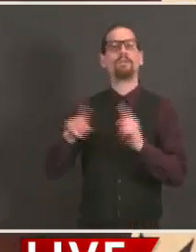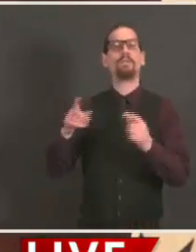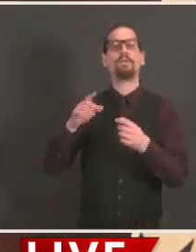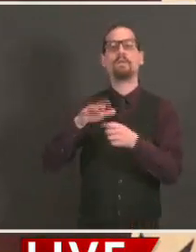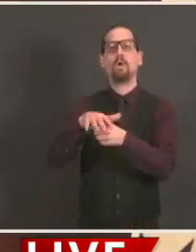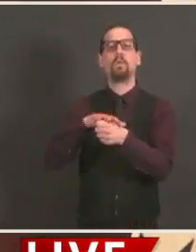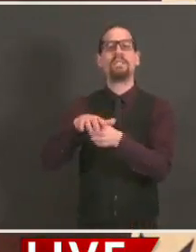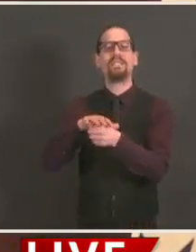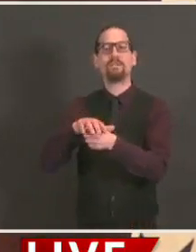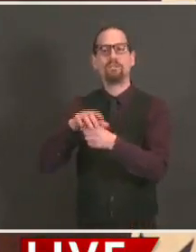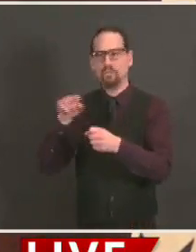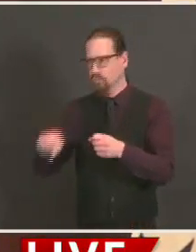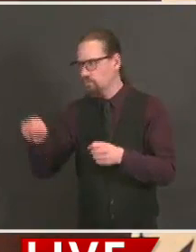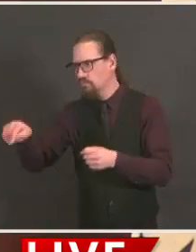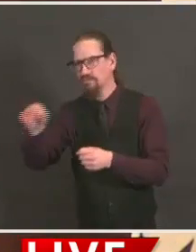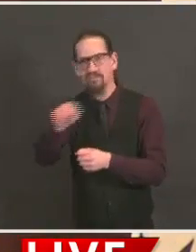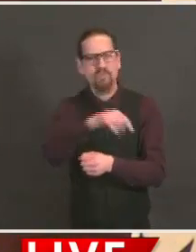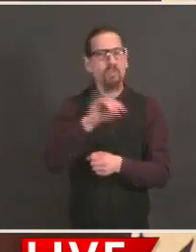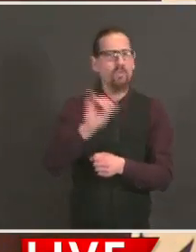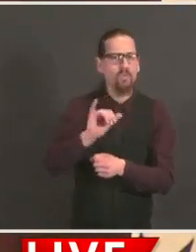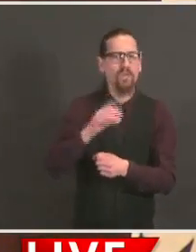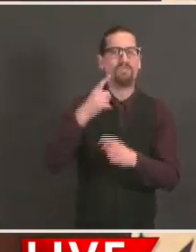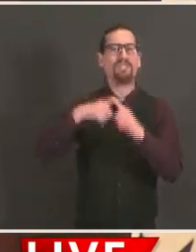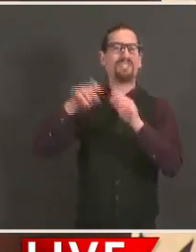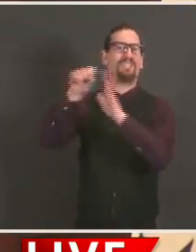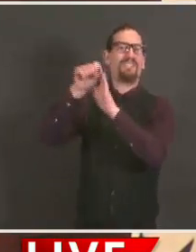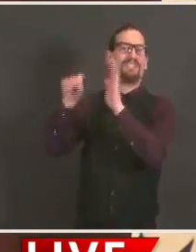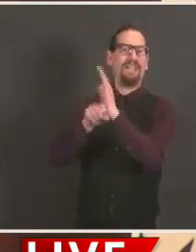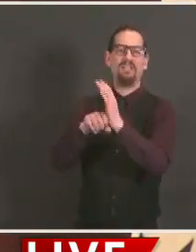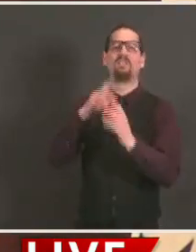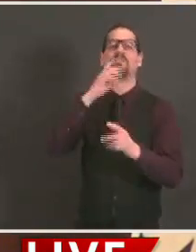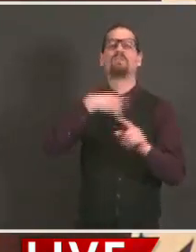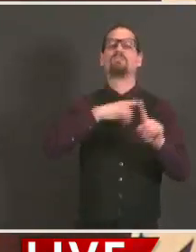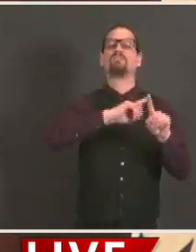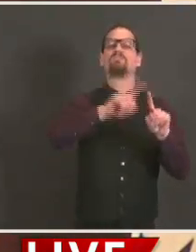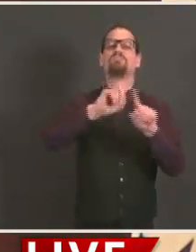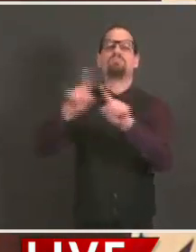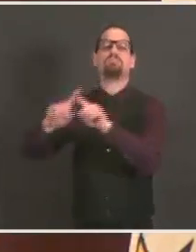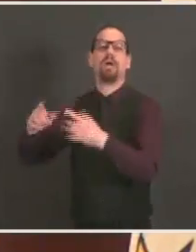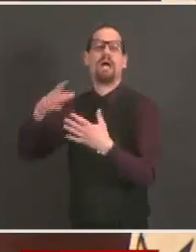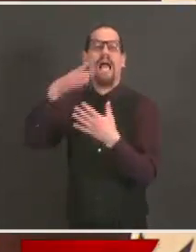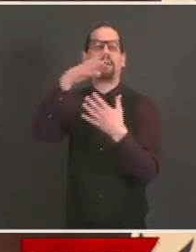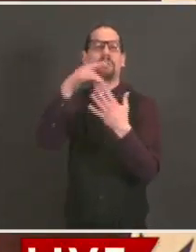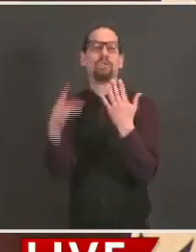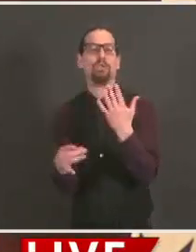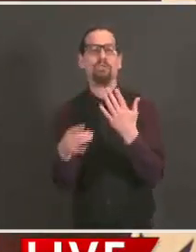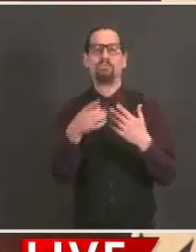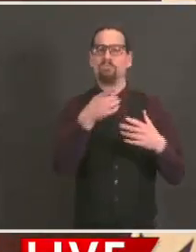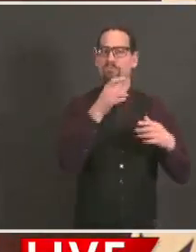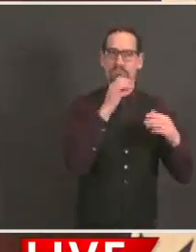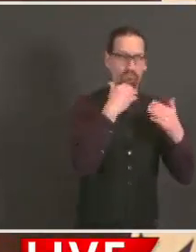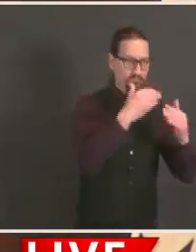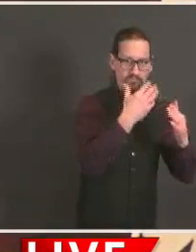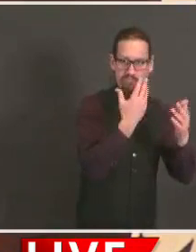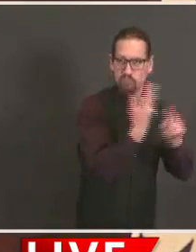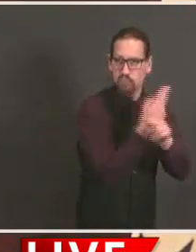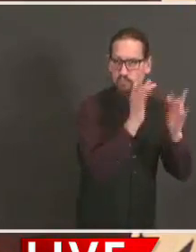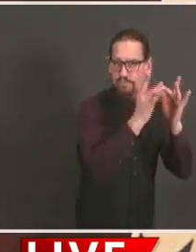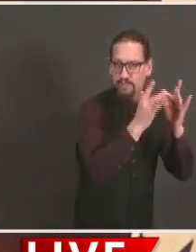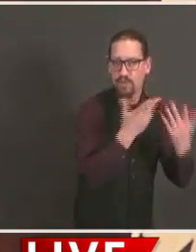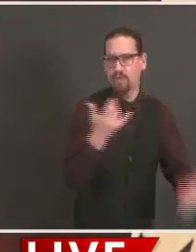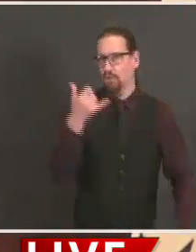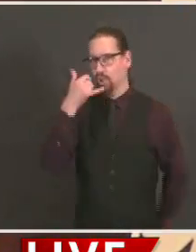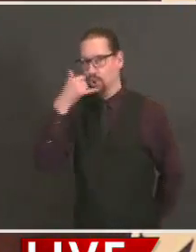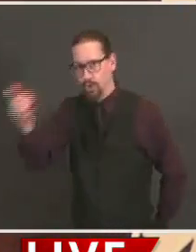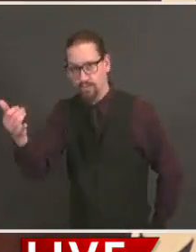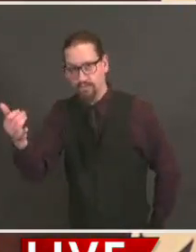doing it with the statewide approach. You will also be able to make an appointment for someone else, such as a family member.